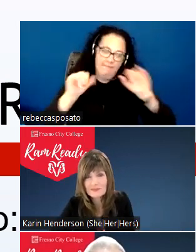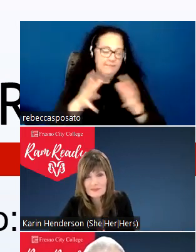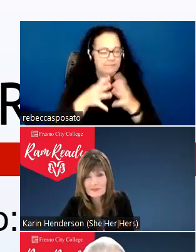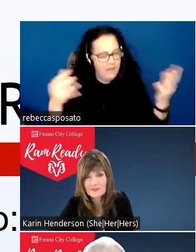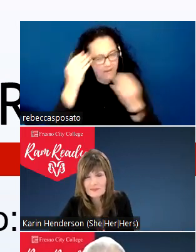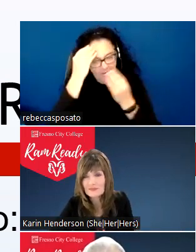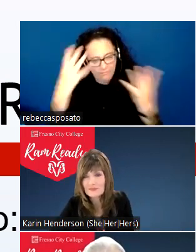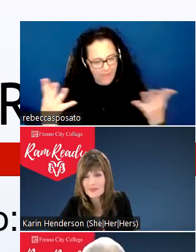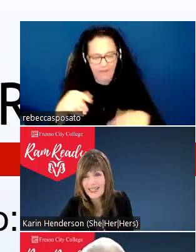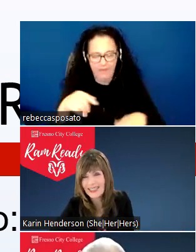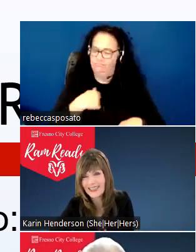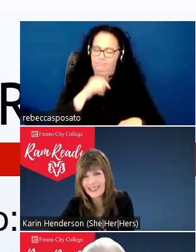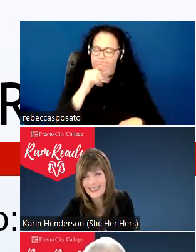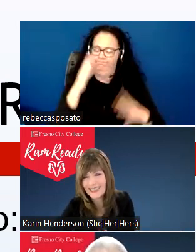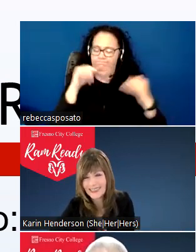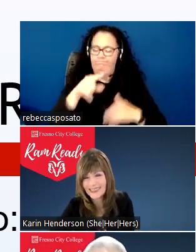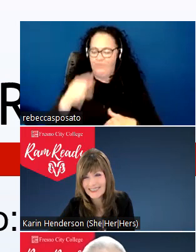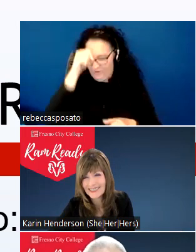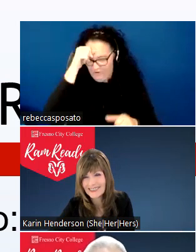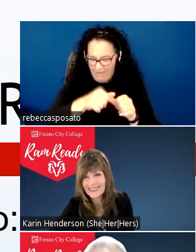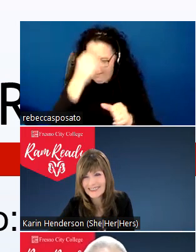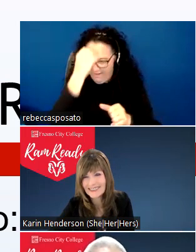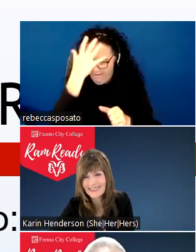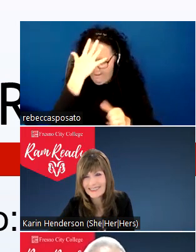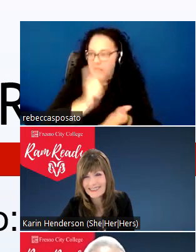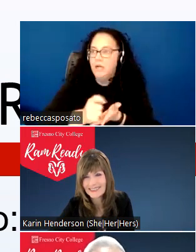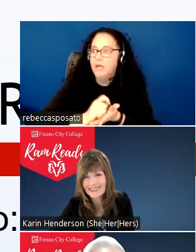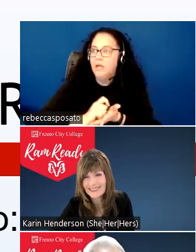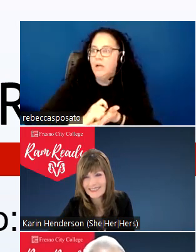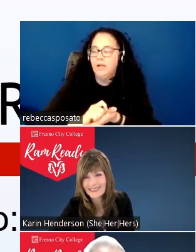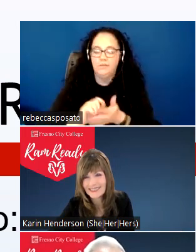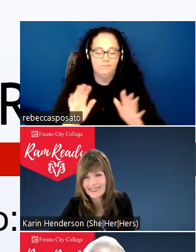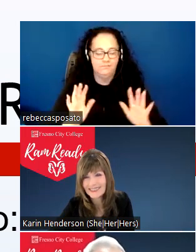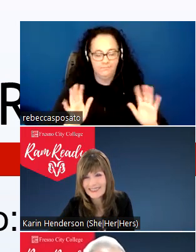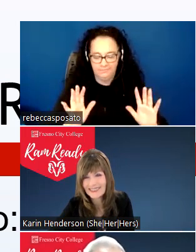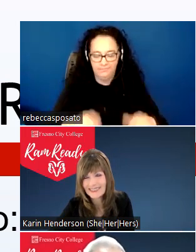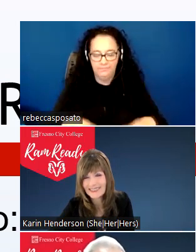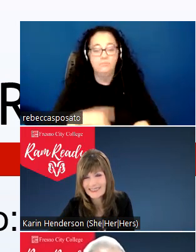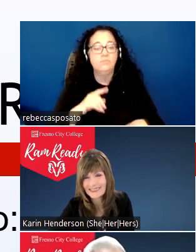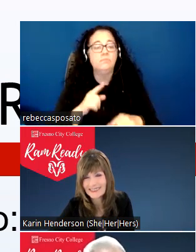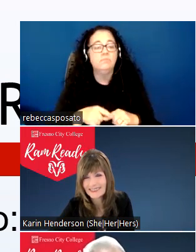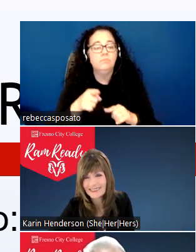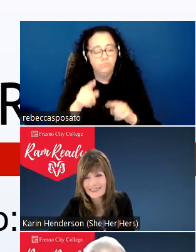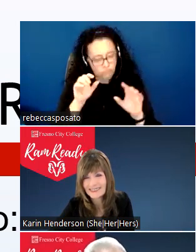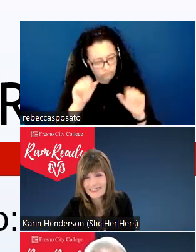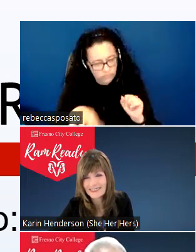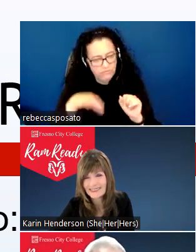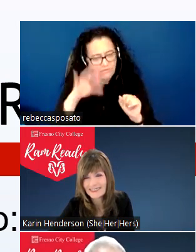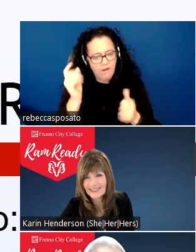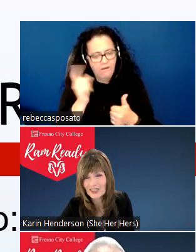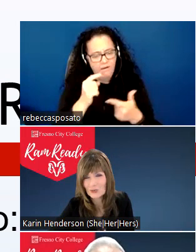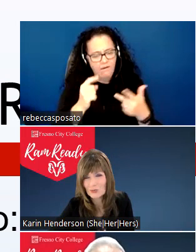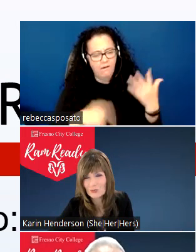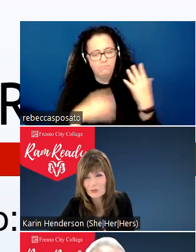and we don't expect you to remember it all, to write it all down, but you're going to be able to find the information at